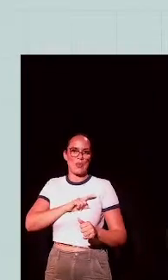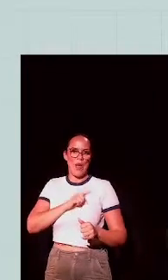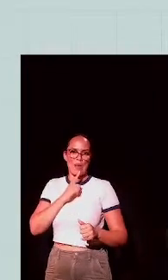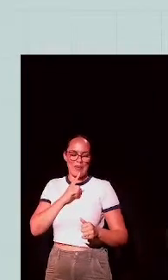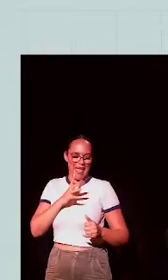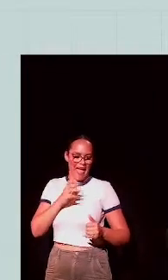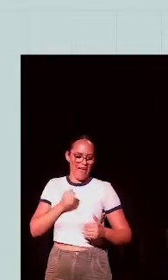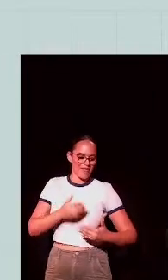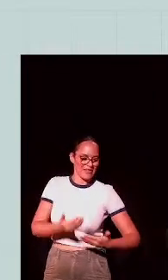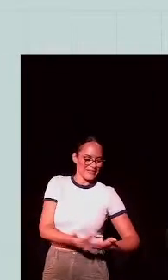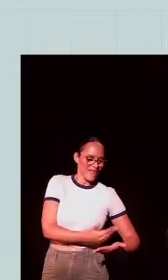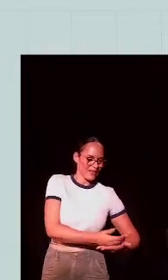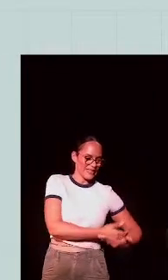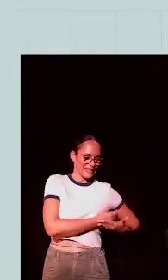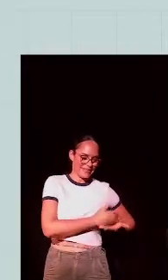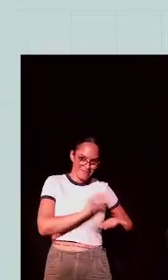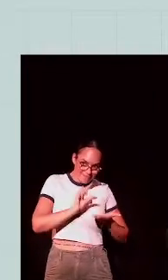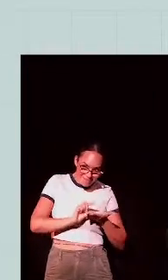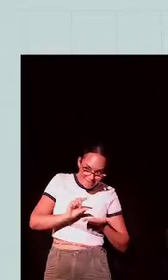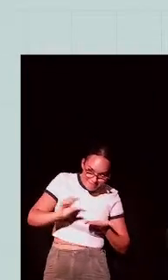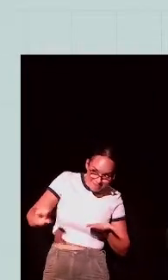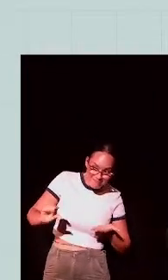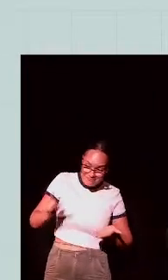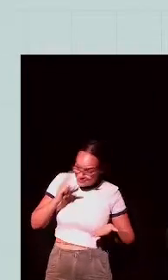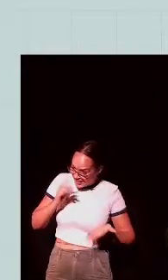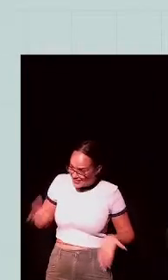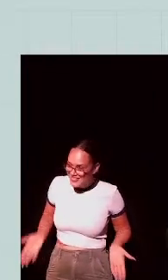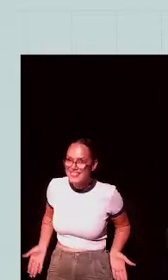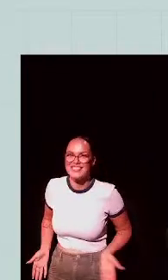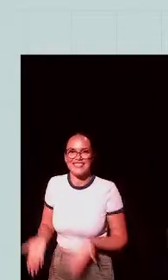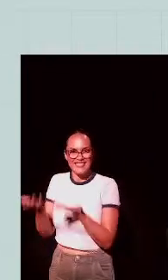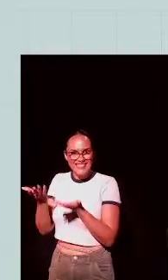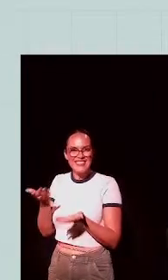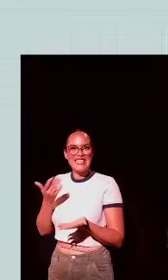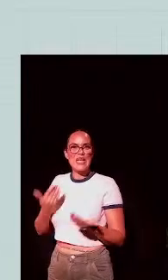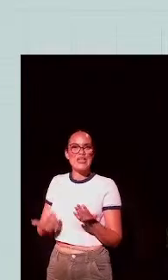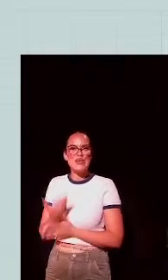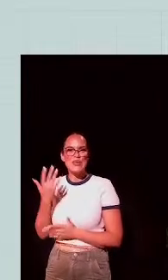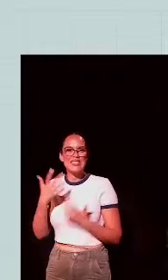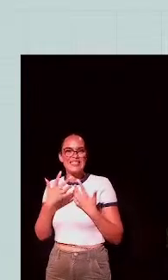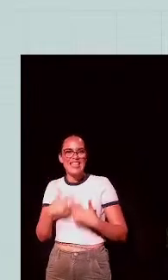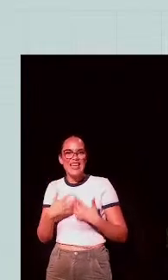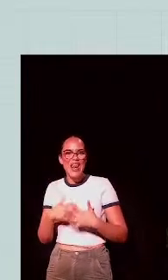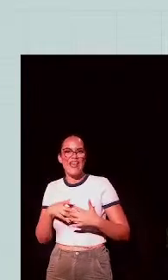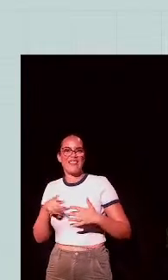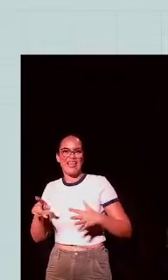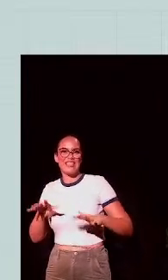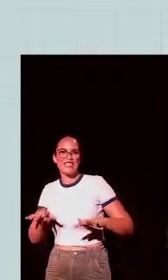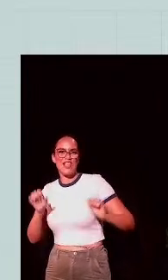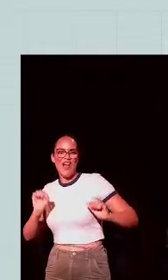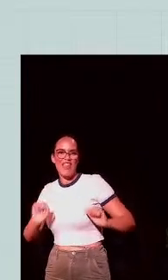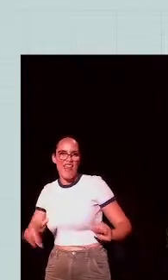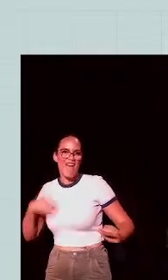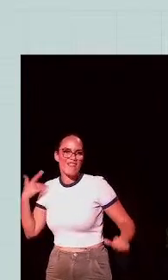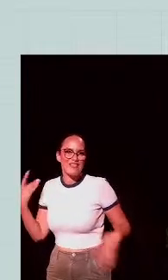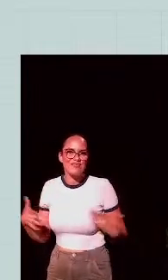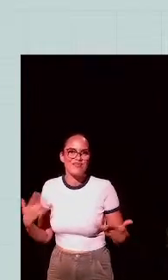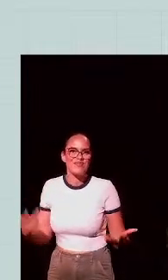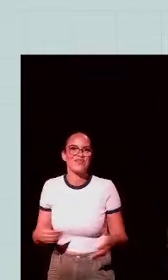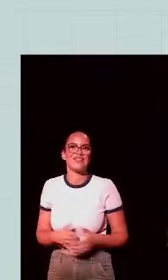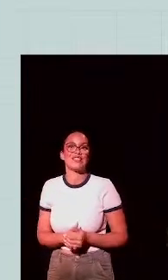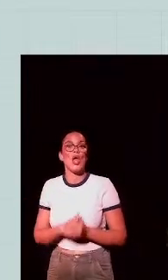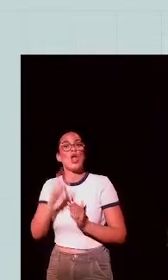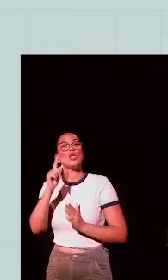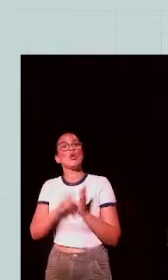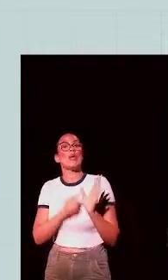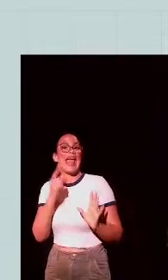money aside for people to apply for and give new instruments, new tech, a way to start their lives. So Hunaid was